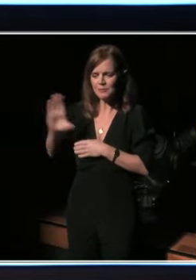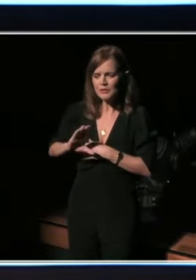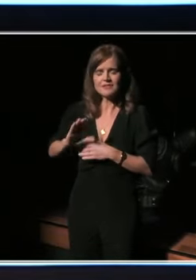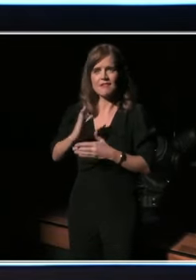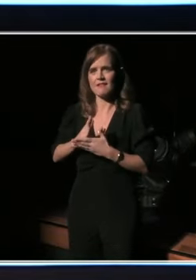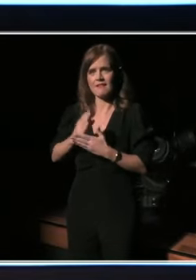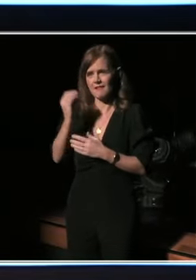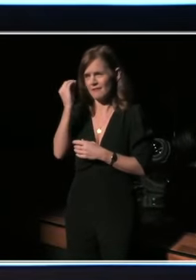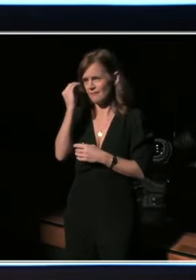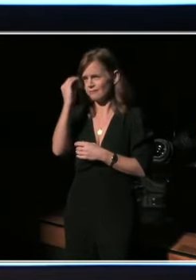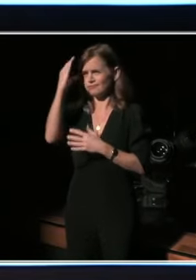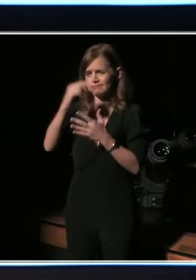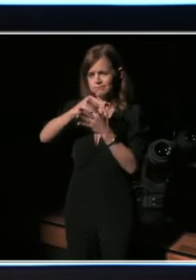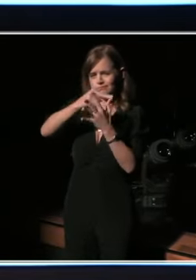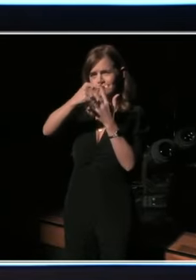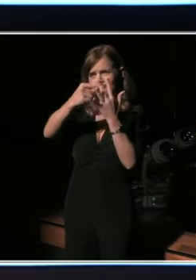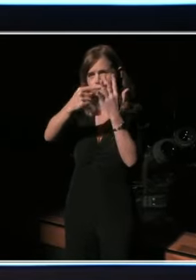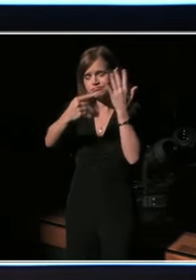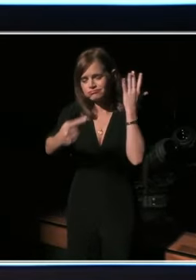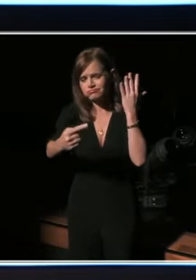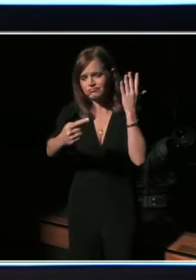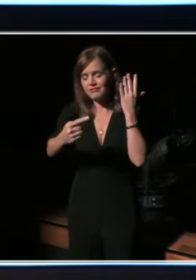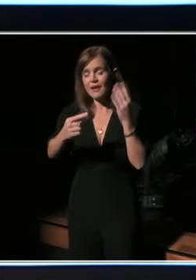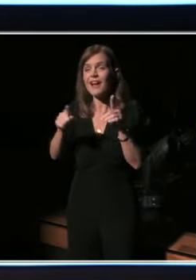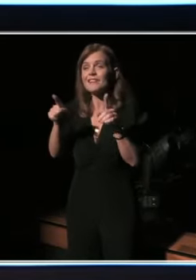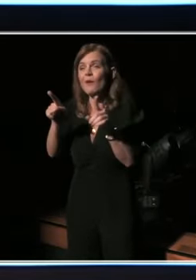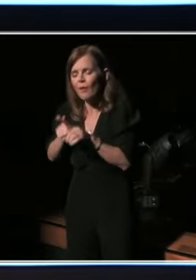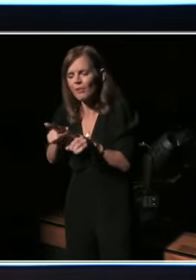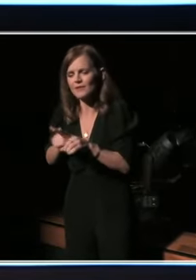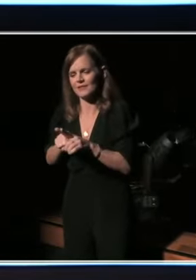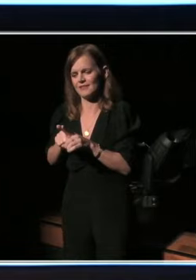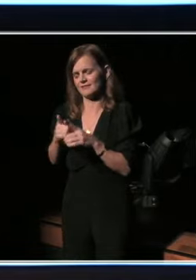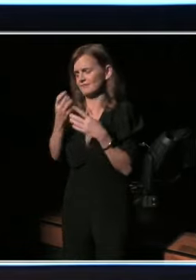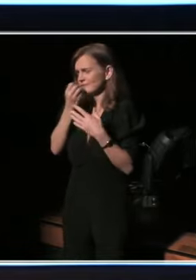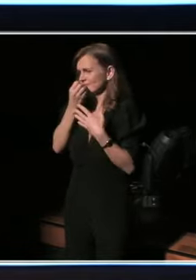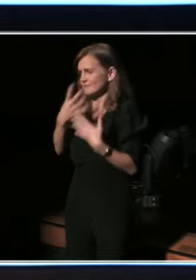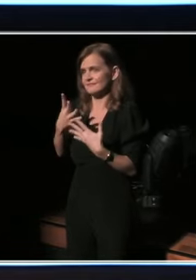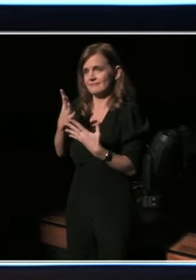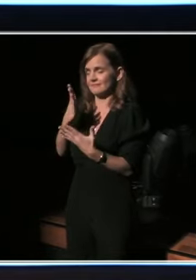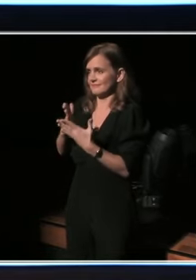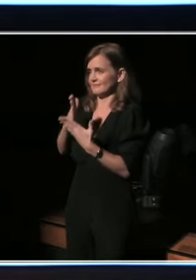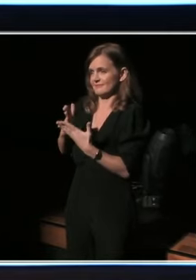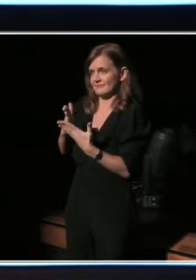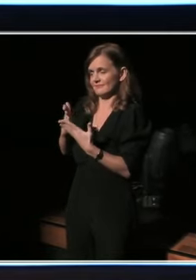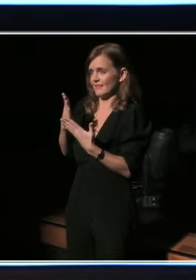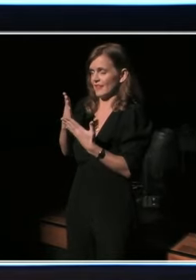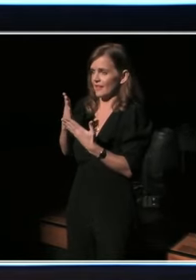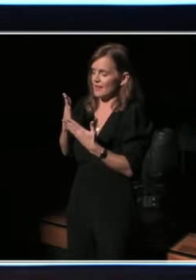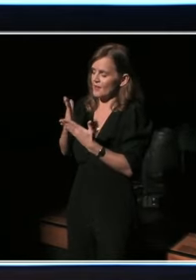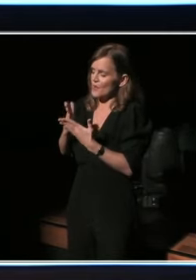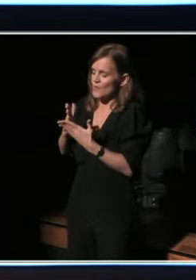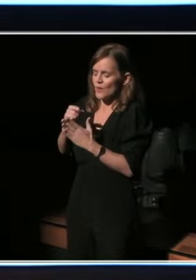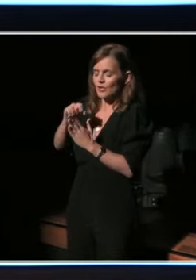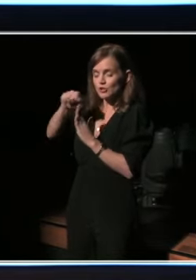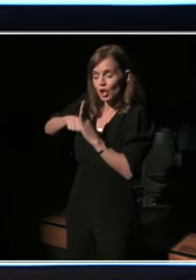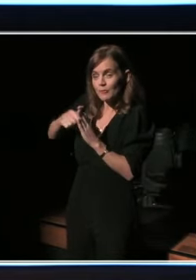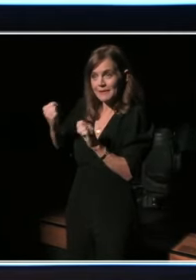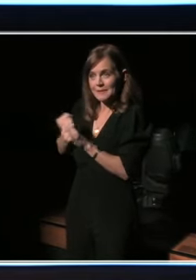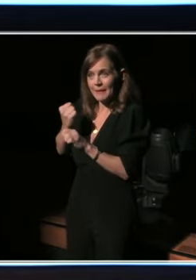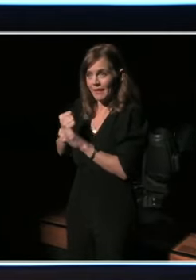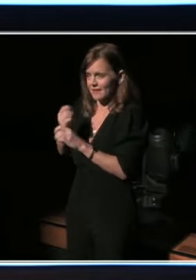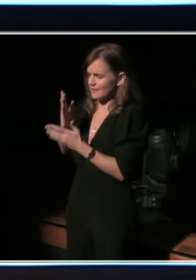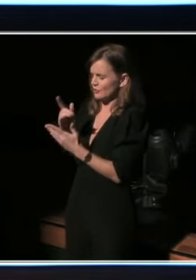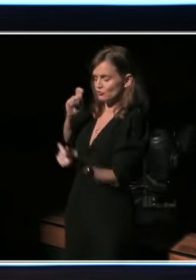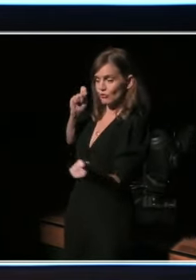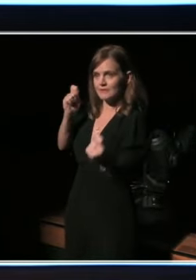man, and in between all that, somehow, he managed to be one of the most significant and transformative documentary makers of our